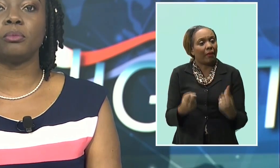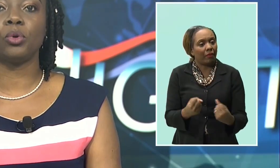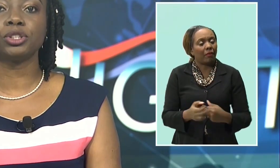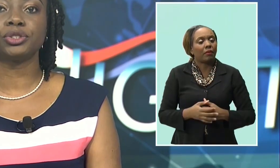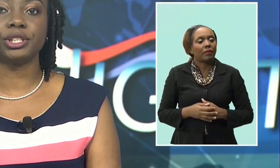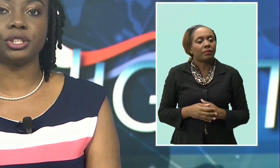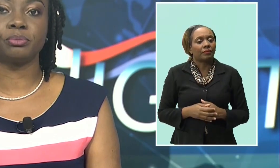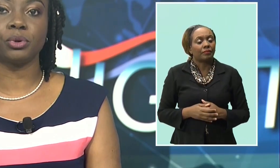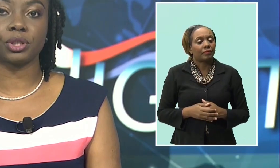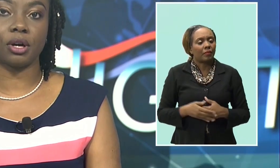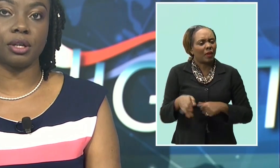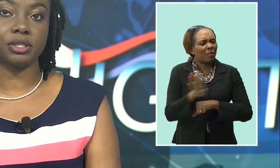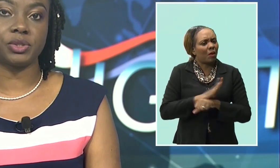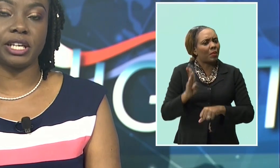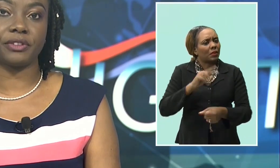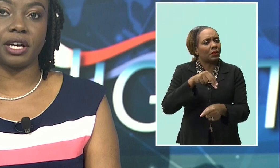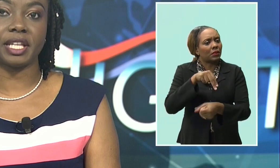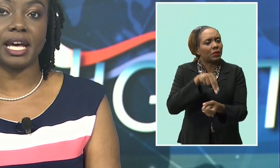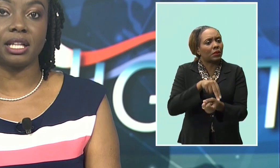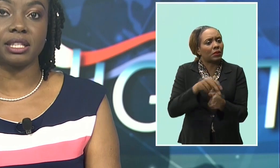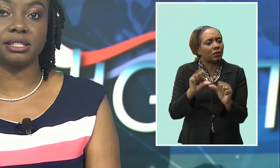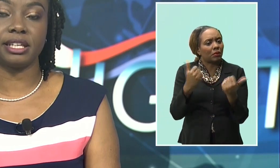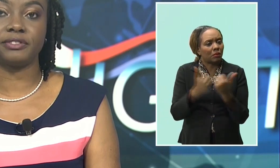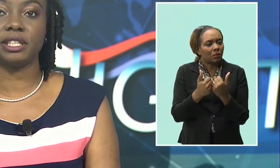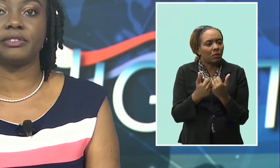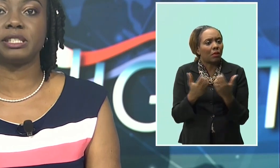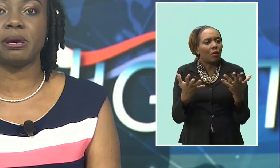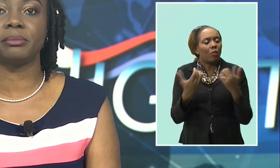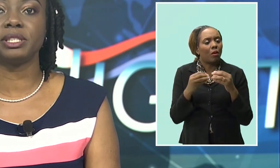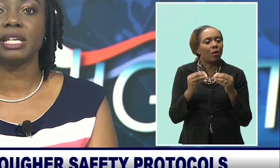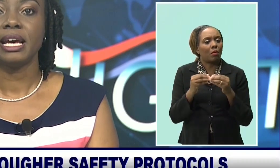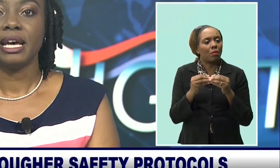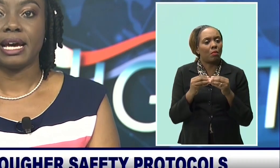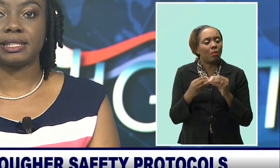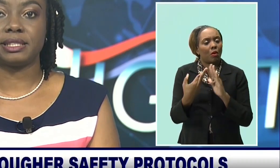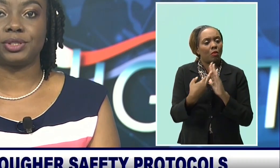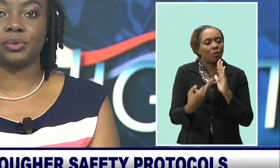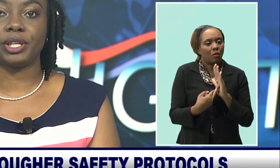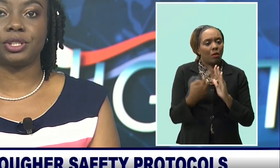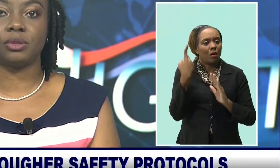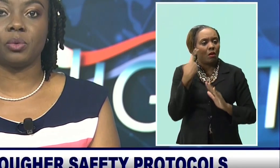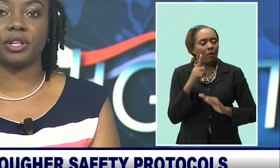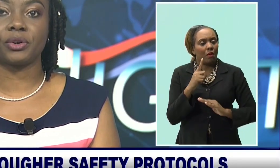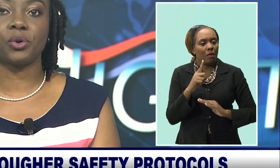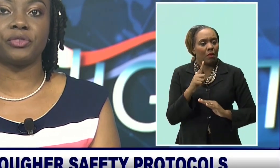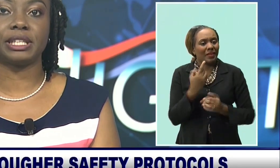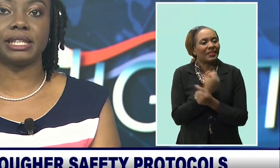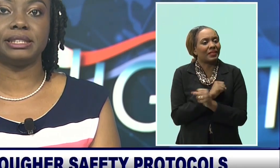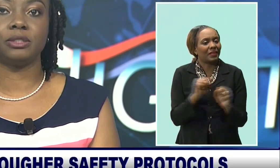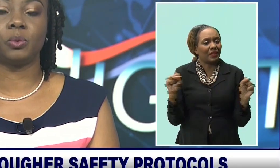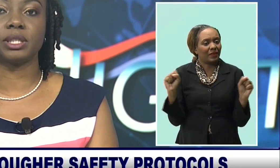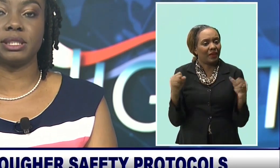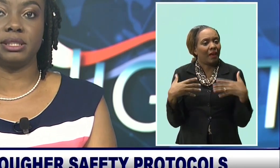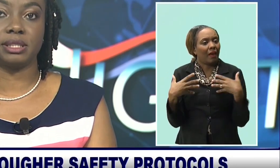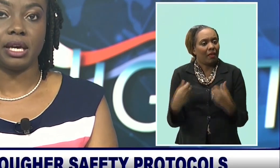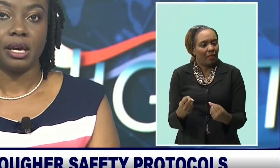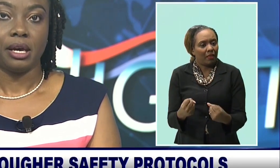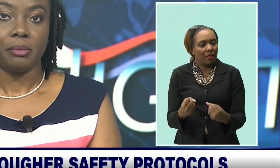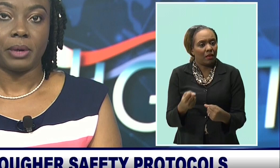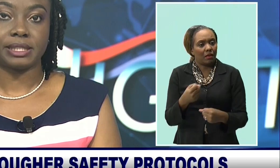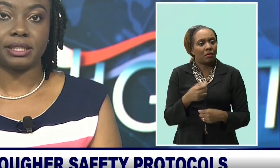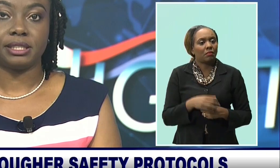calling for more stringent protocols to safeguard the health and safety of its members as the situation with COVID-19